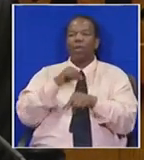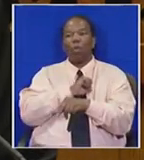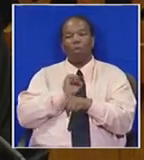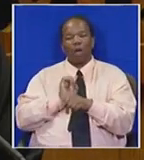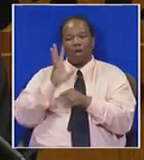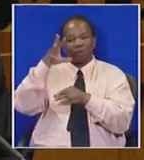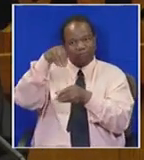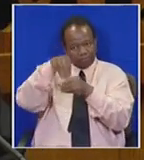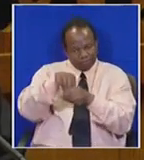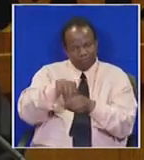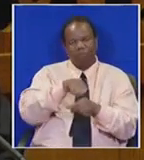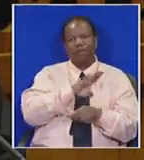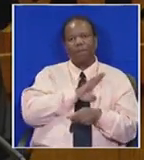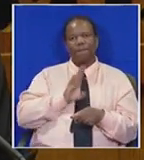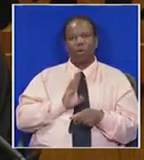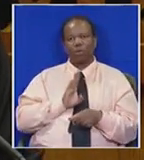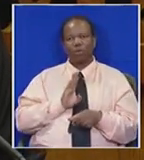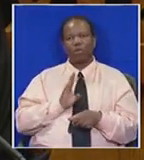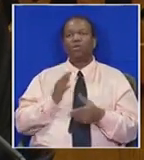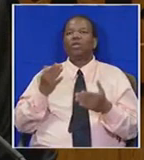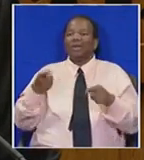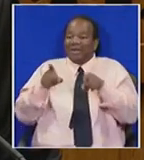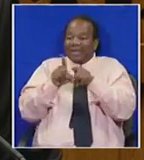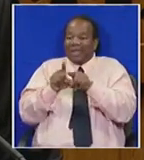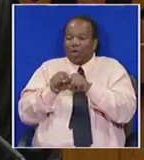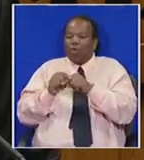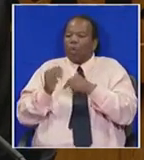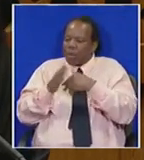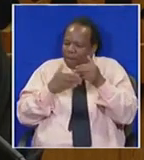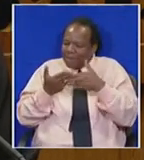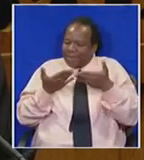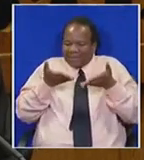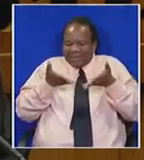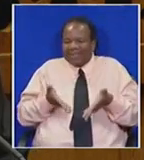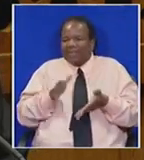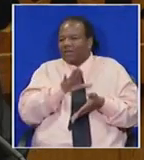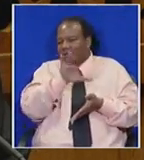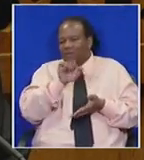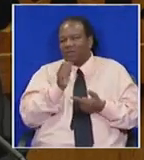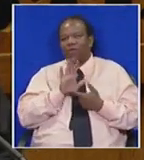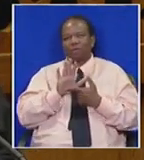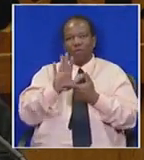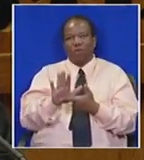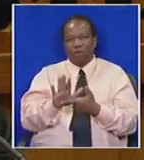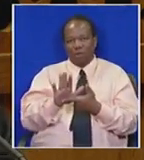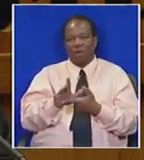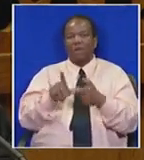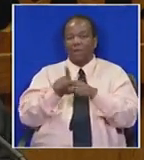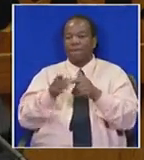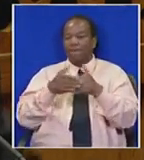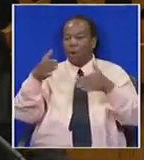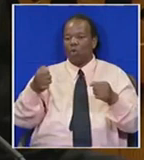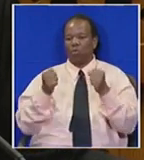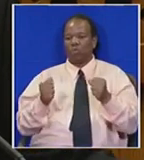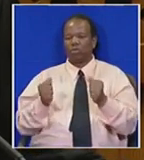boards of companies, so that we build our own inclusive South African economic model and deepen the partnership in the